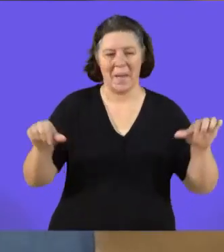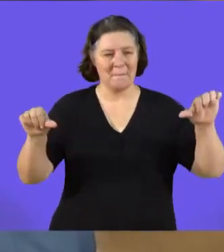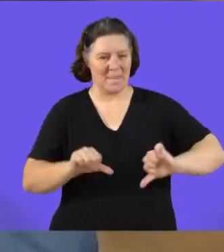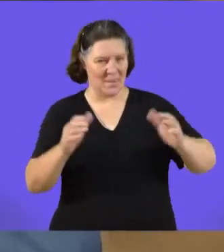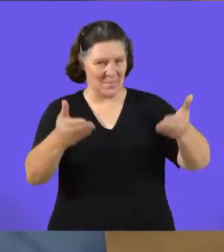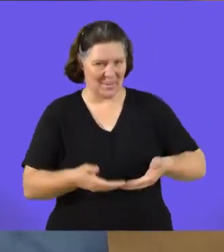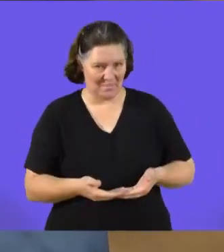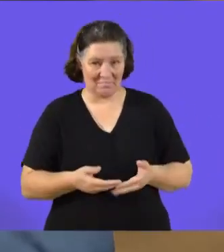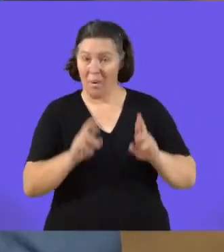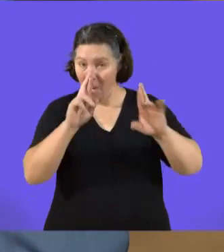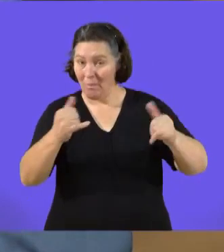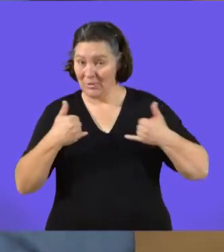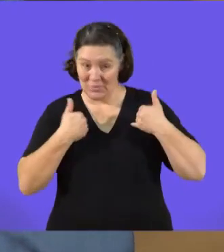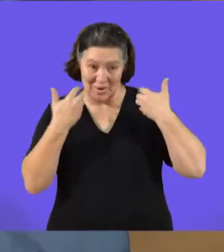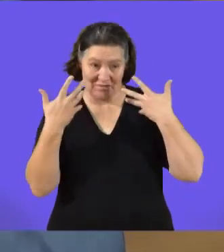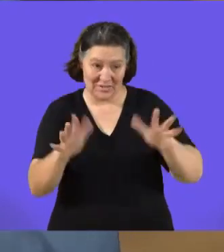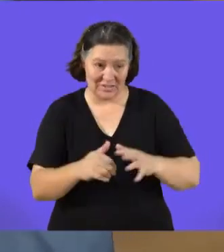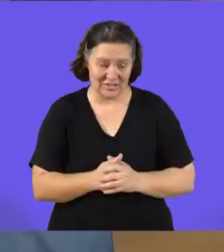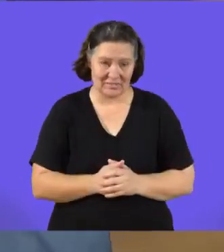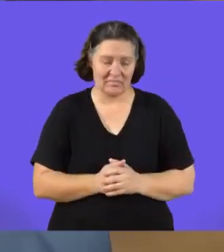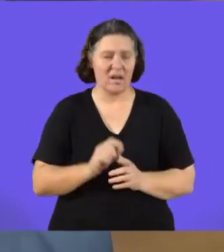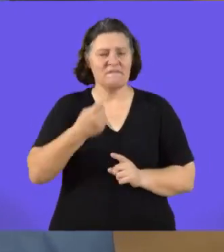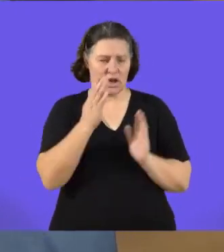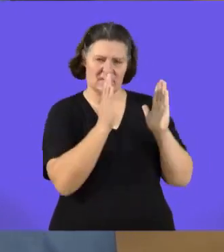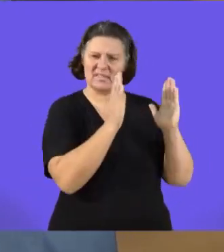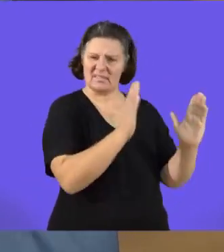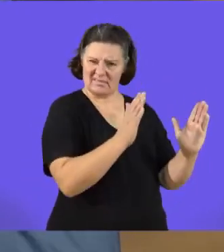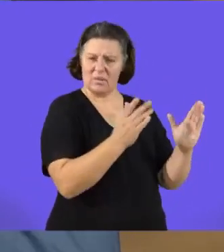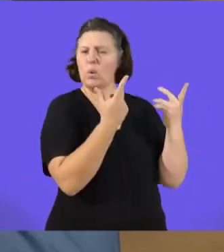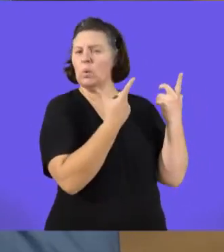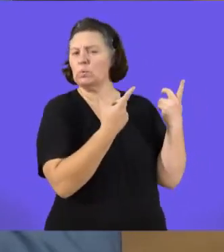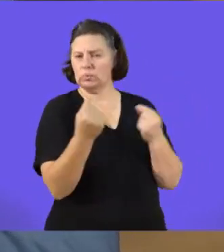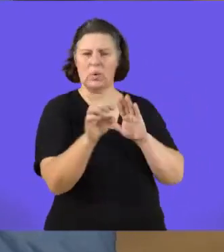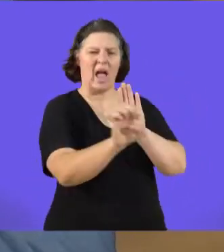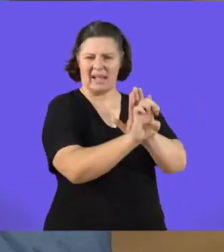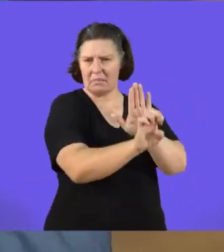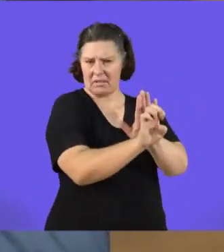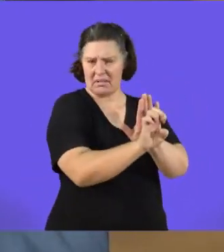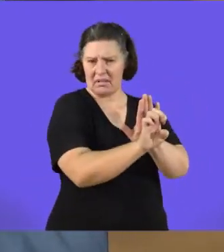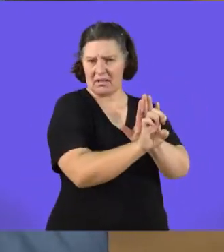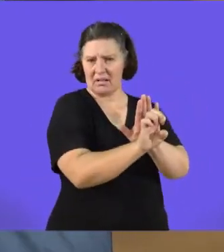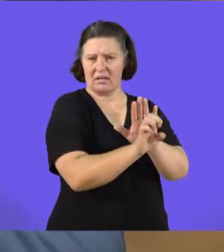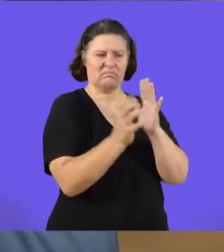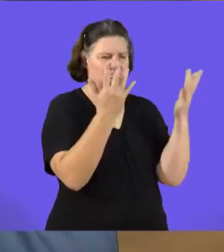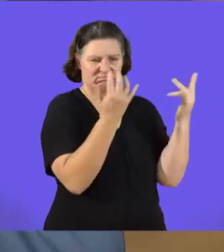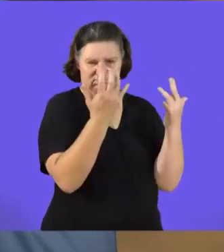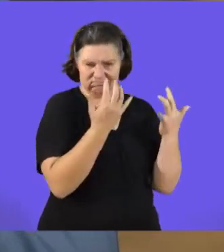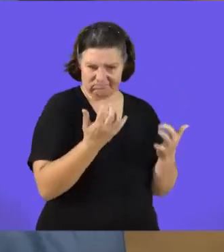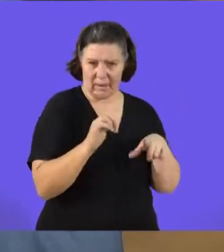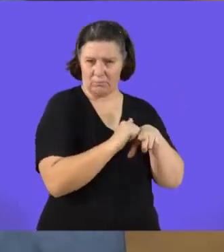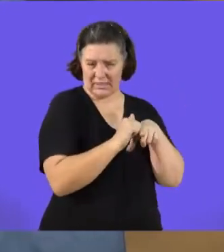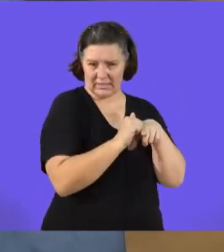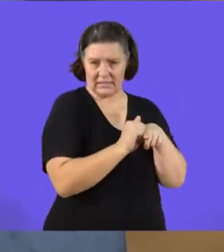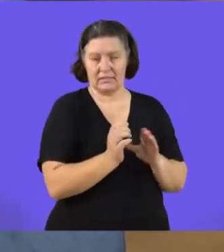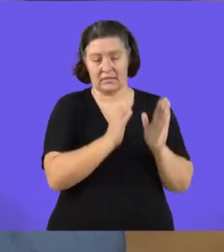All right, guys, welcome back. I hope you enjoyed that break. So in the first section, we did some examples, basically